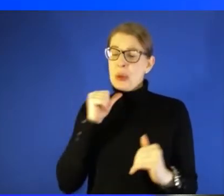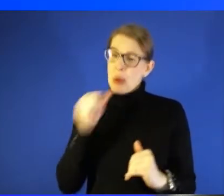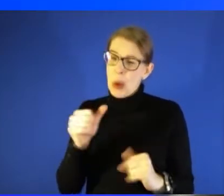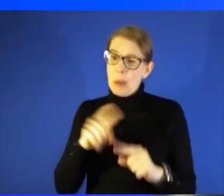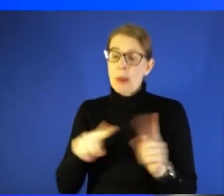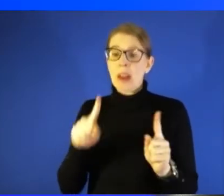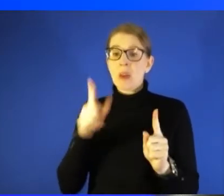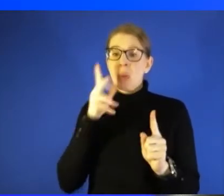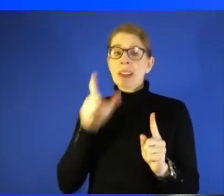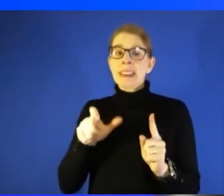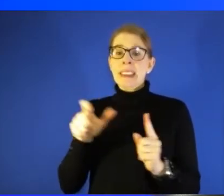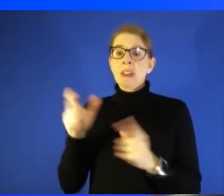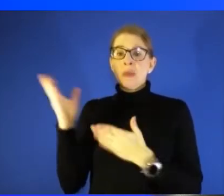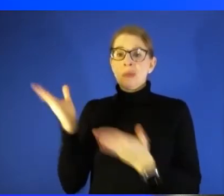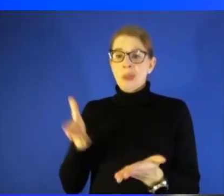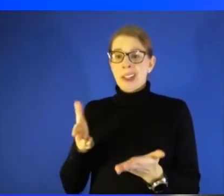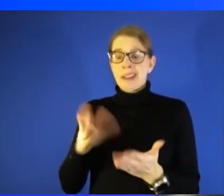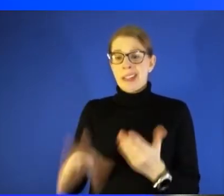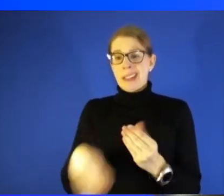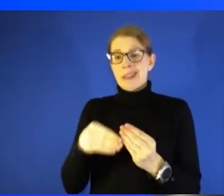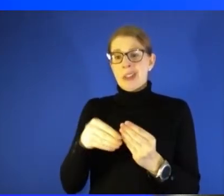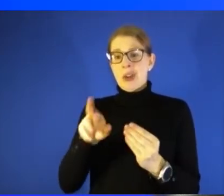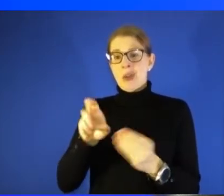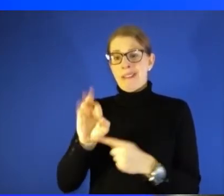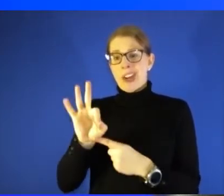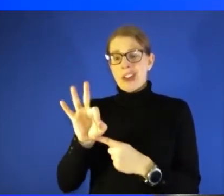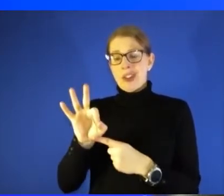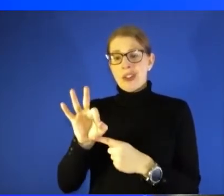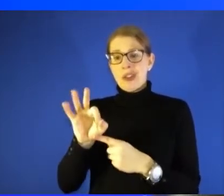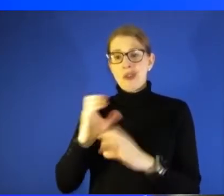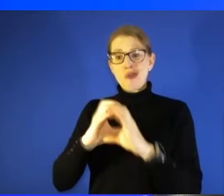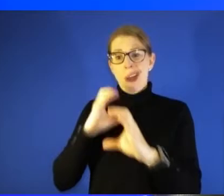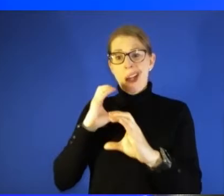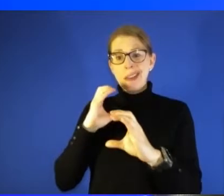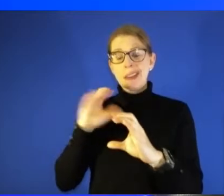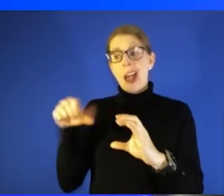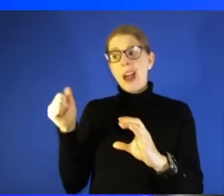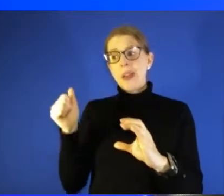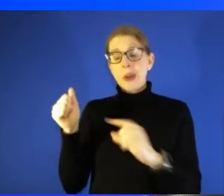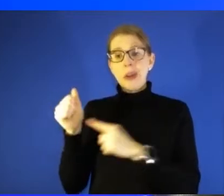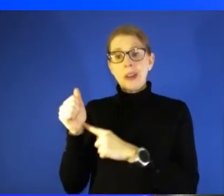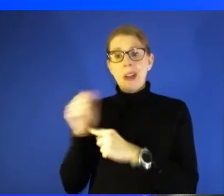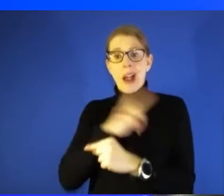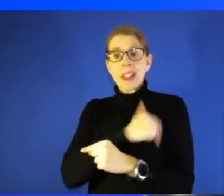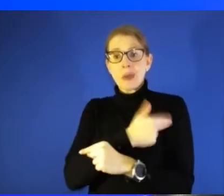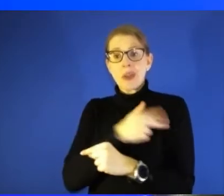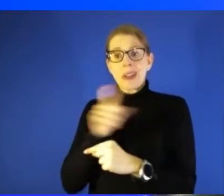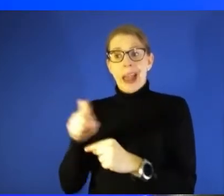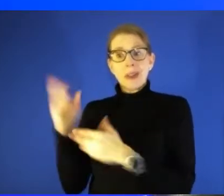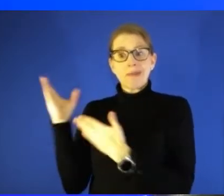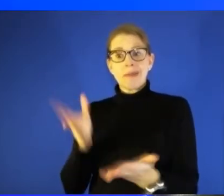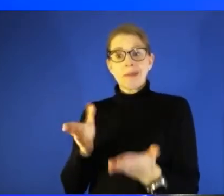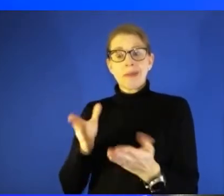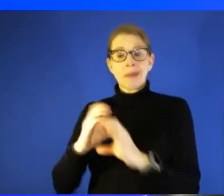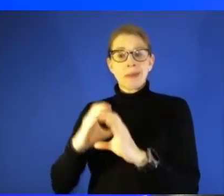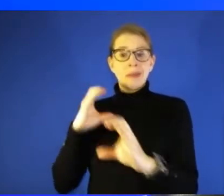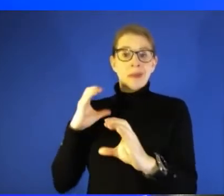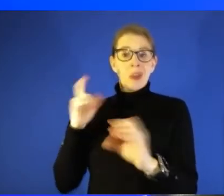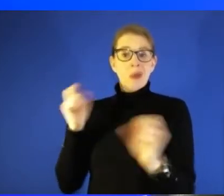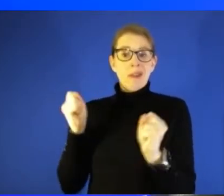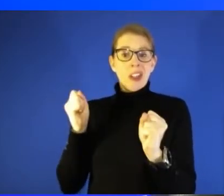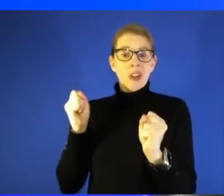in additional refrigerator trucks. Other places have had to do that. But I just can't say enough about the people down